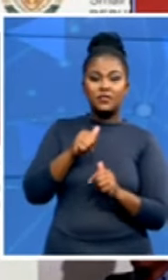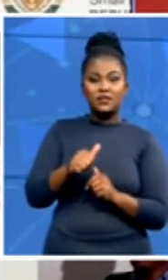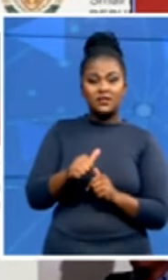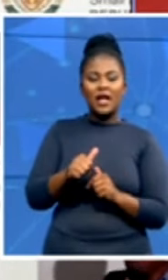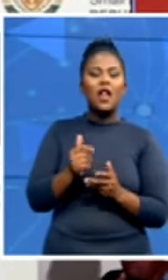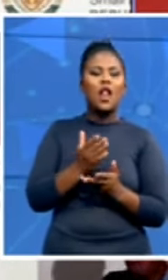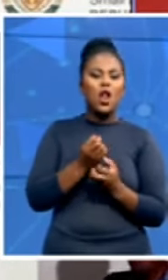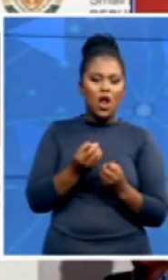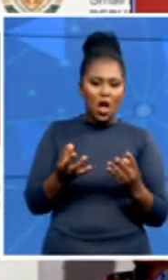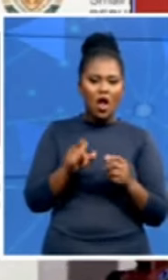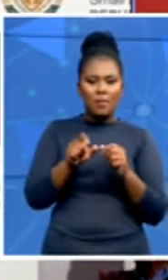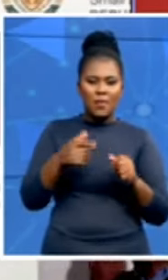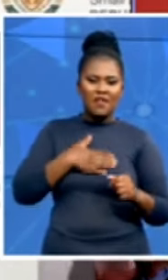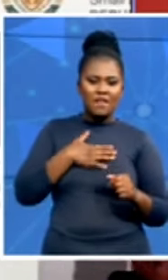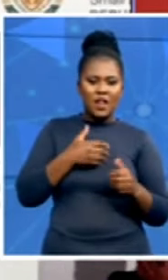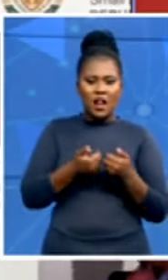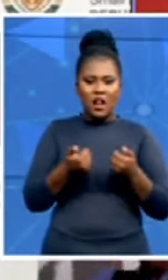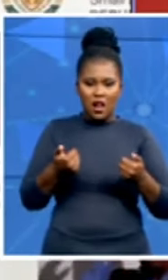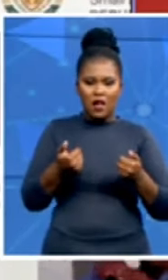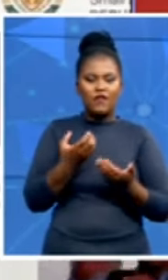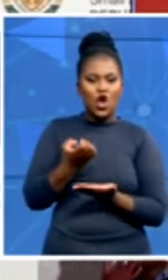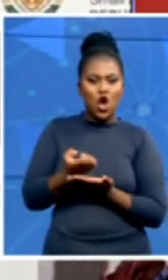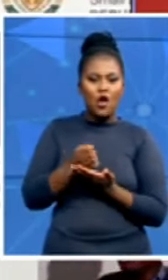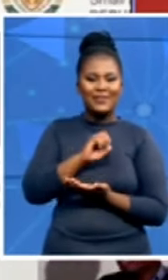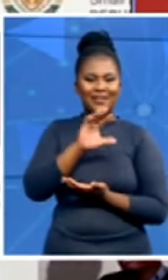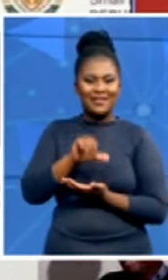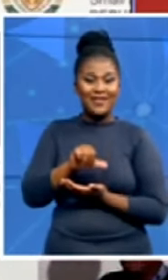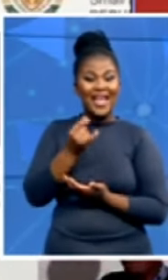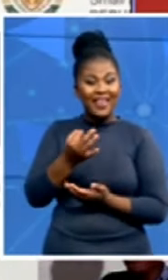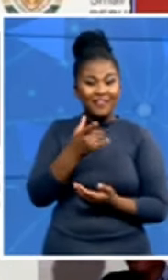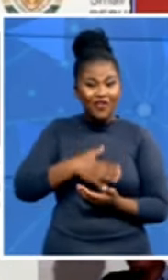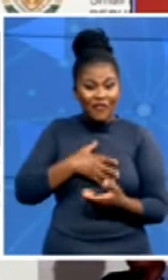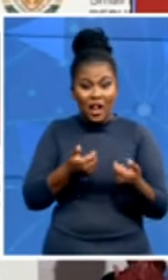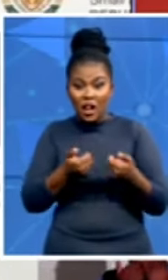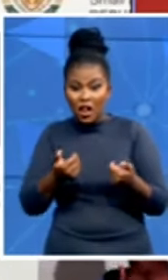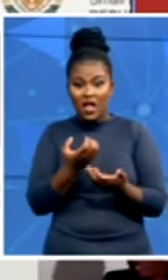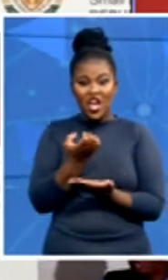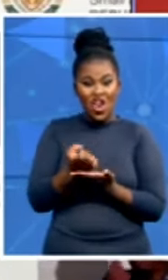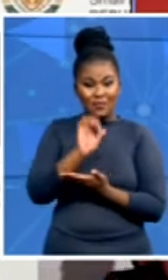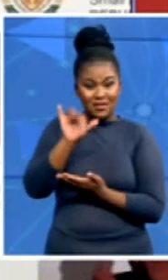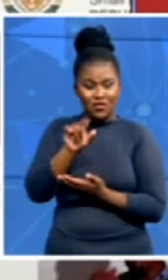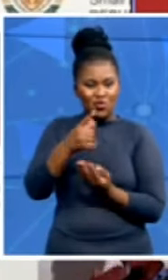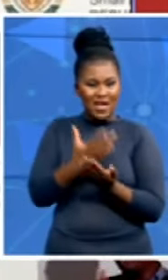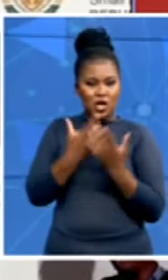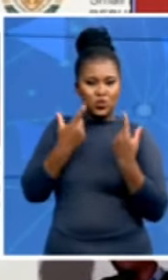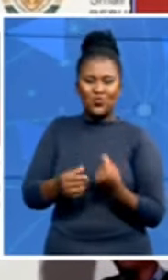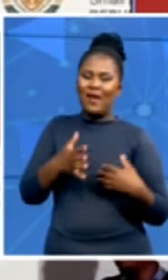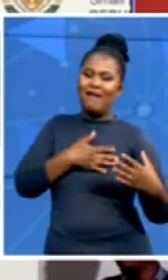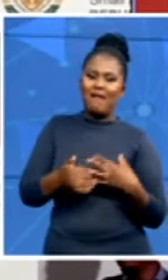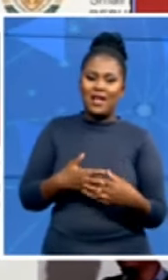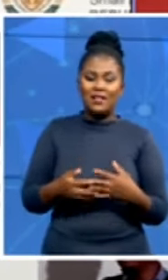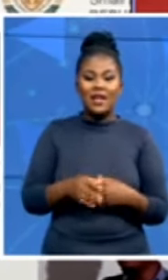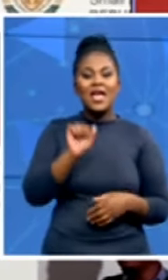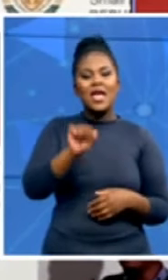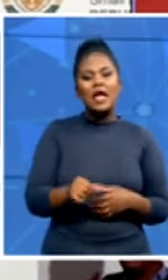which is why we appeal to everyone to say, because others did this, it does not mean it's the right thing. Hence, we talk of the